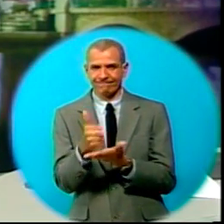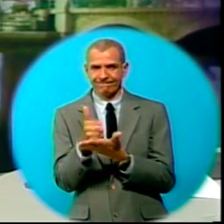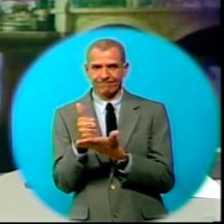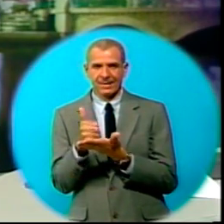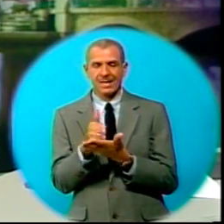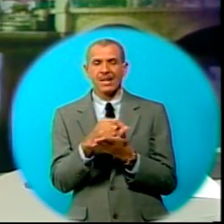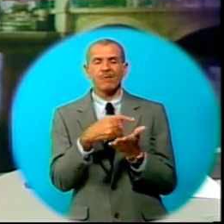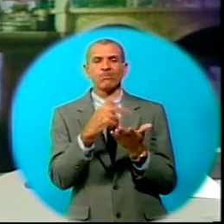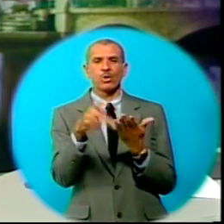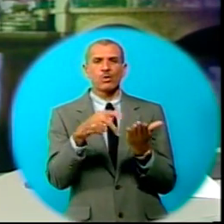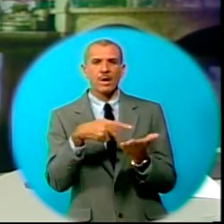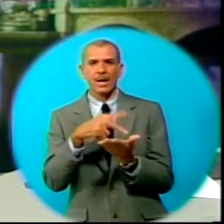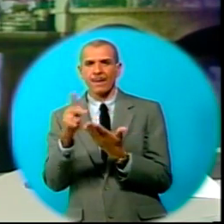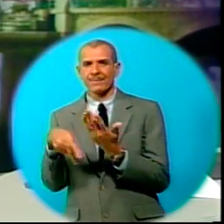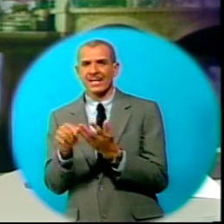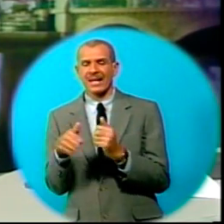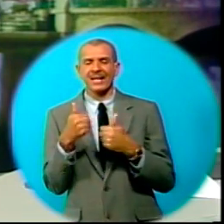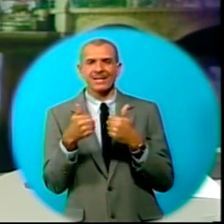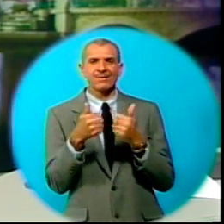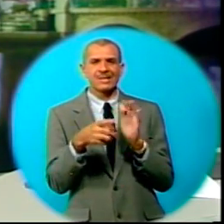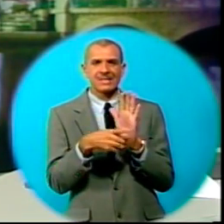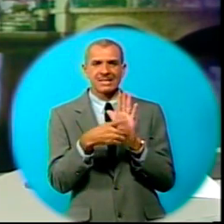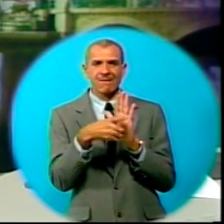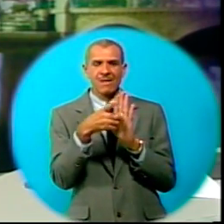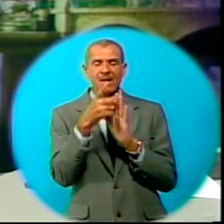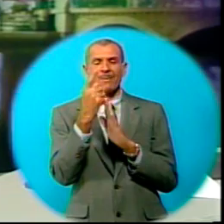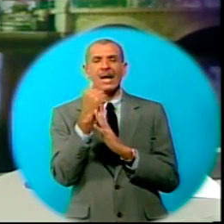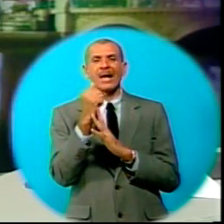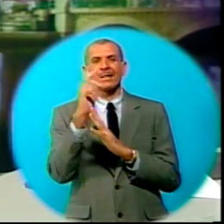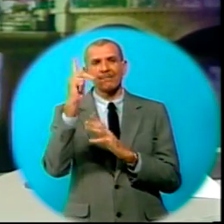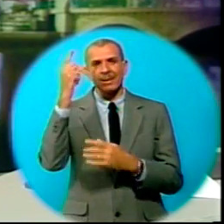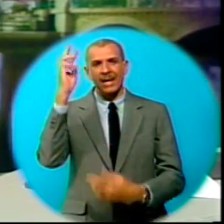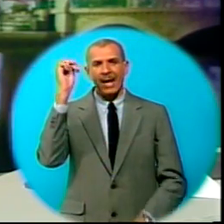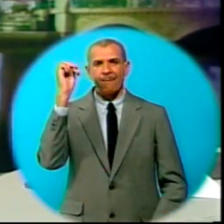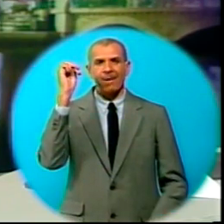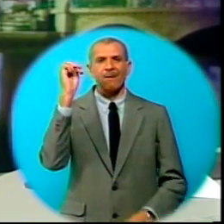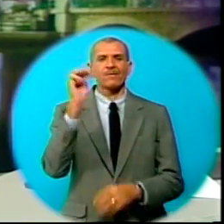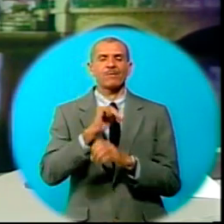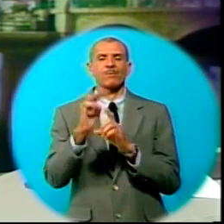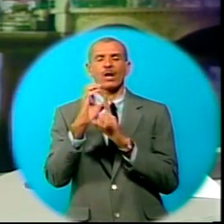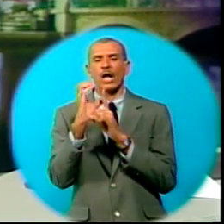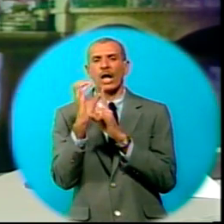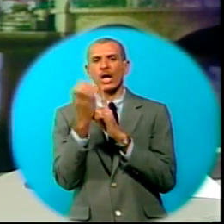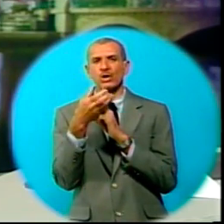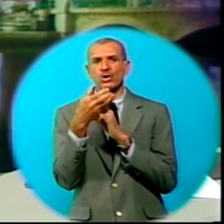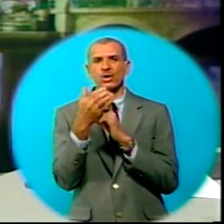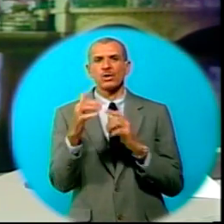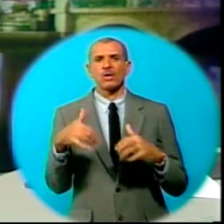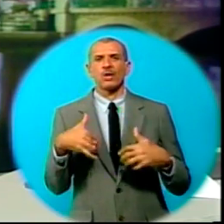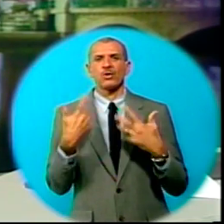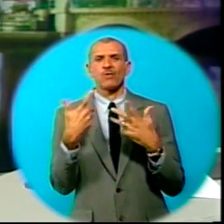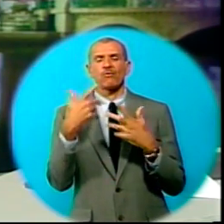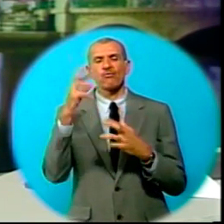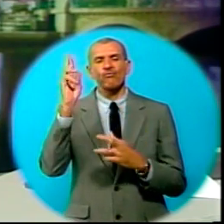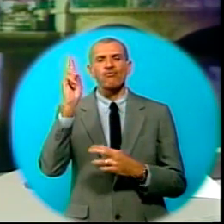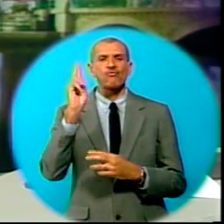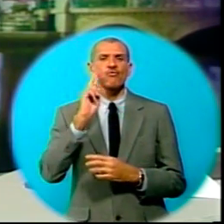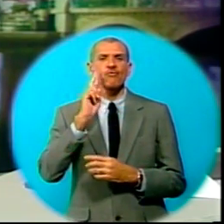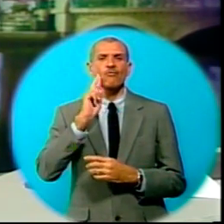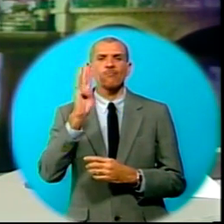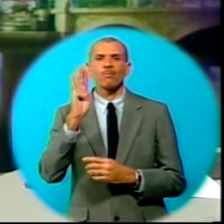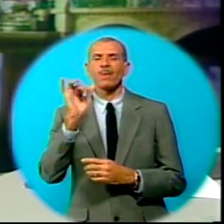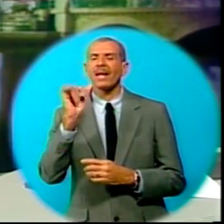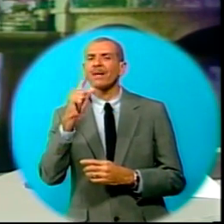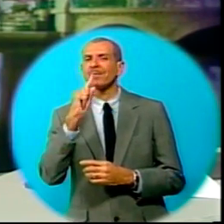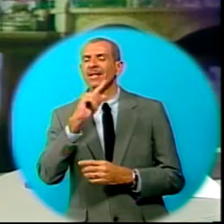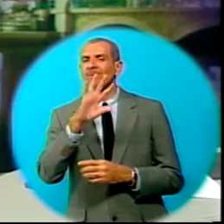I have fishermen that made a lot of money this season because this fishing season was rough. And this was the opportunity now to make a